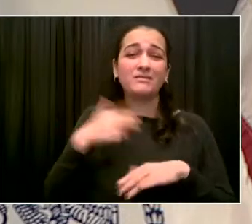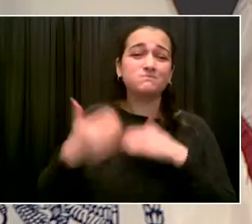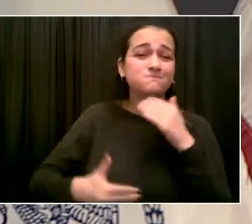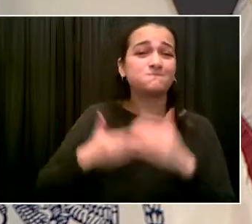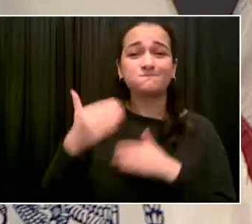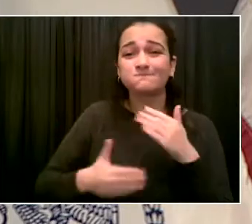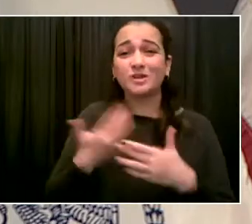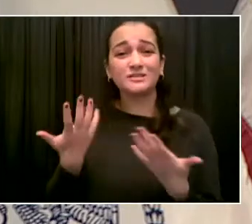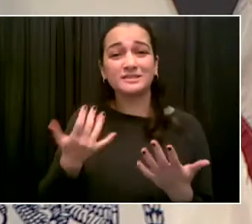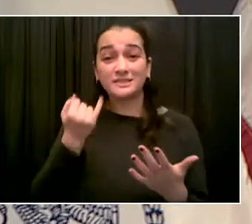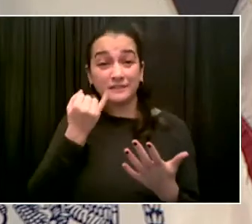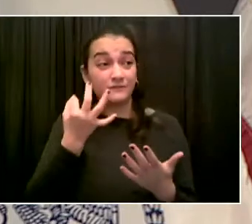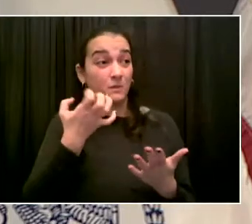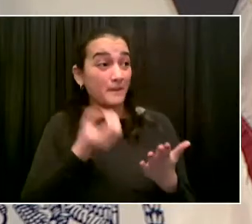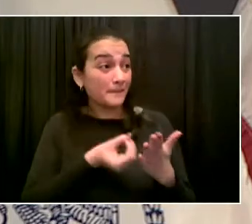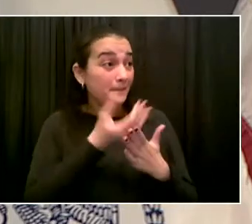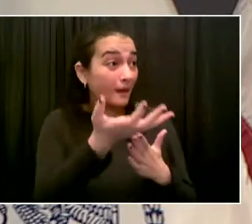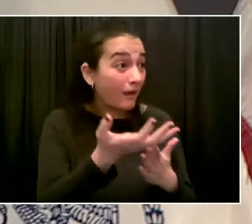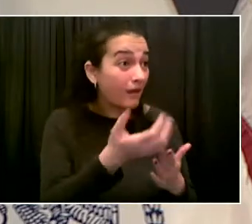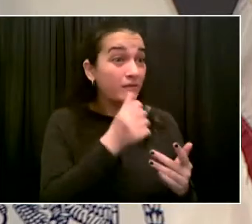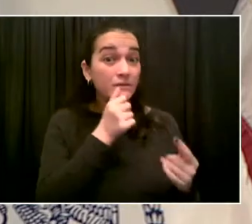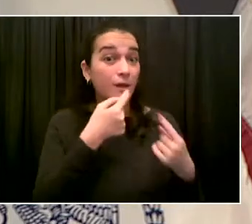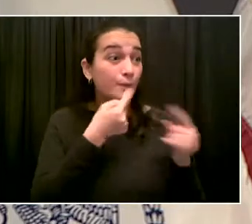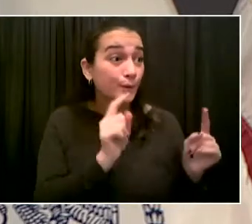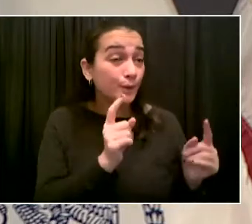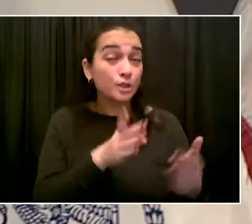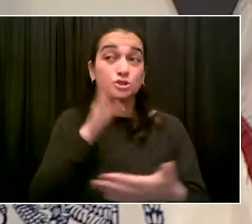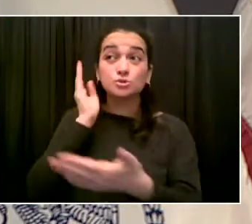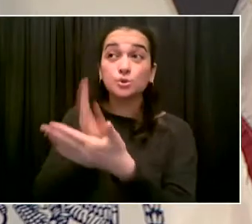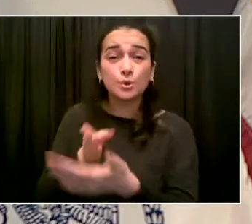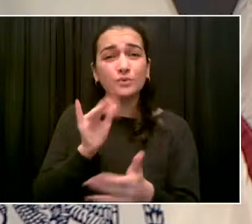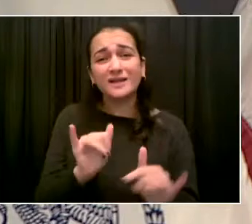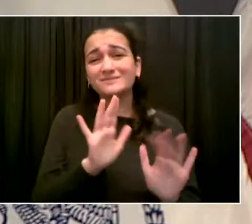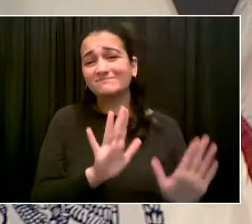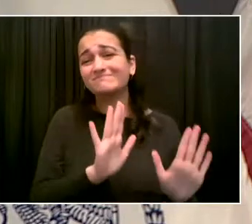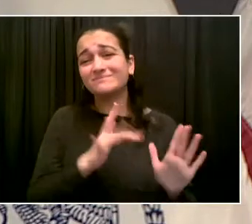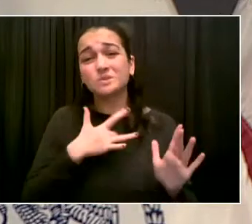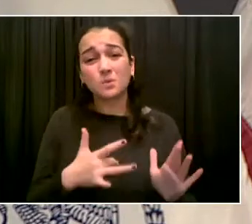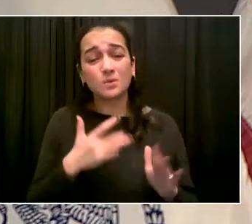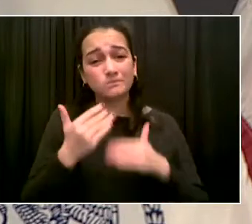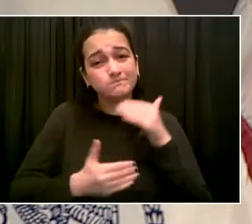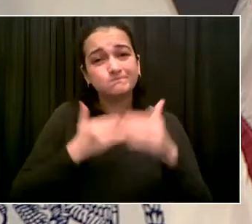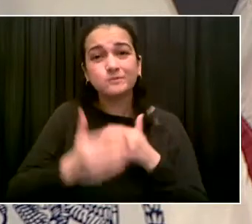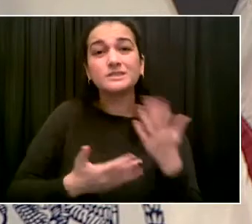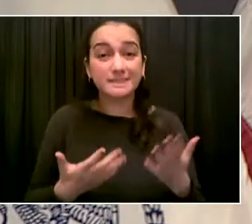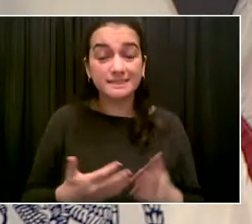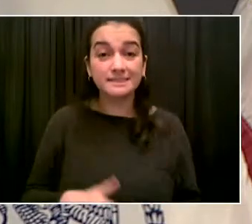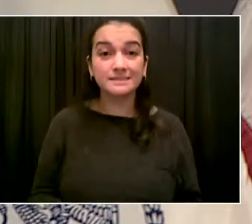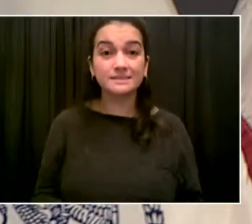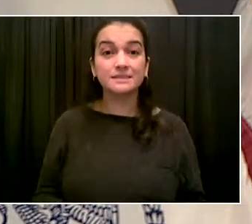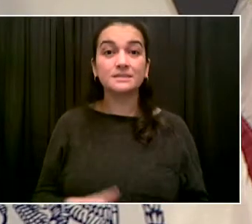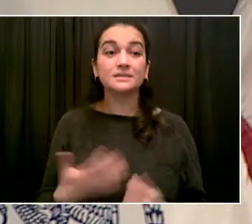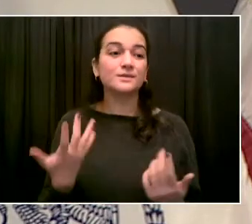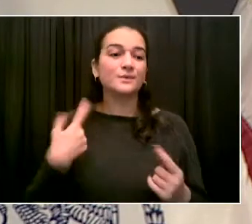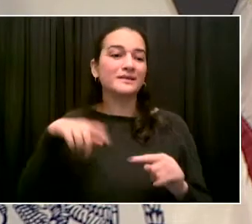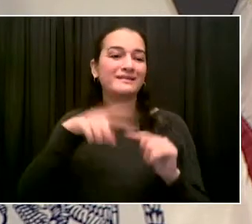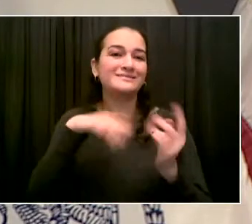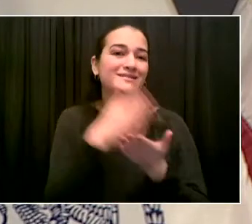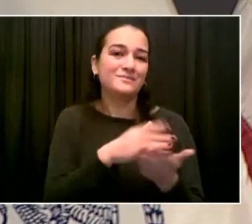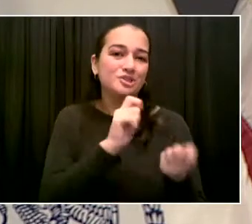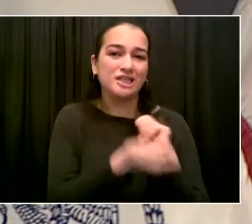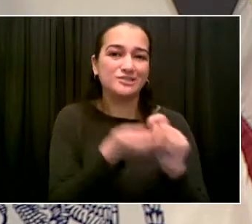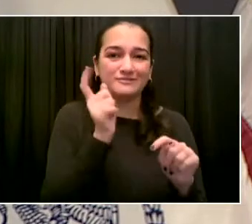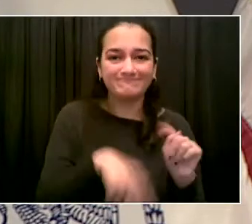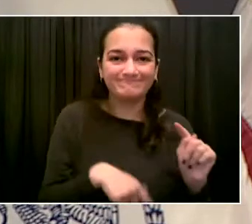consideration here of what was the best thing to do to protect this community after the devastation we saw from Sandy. Look,